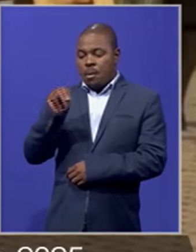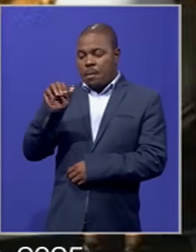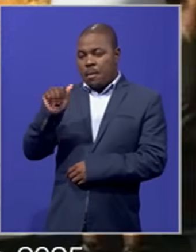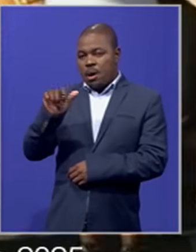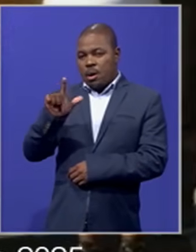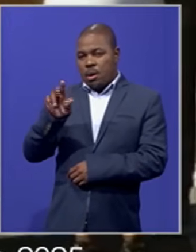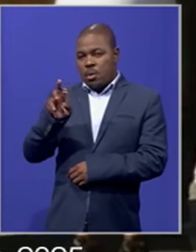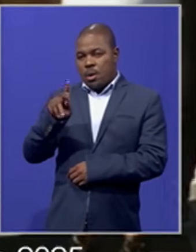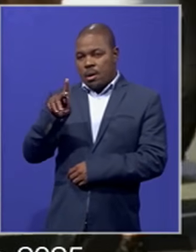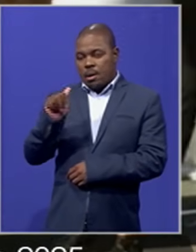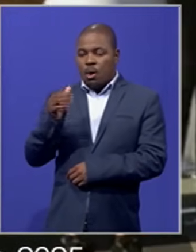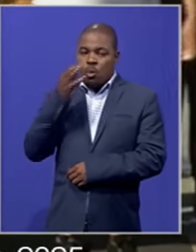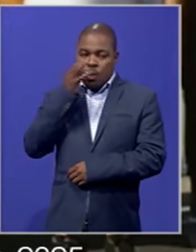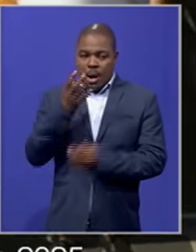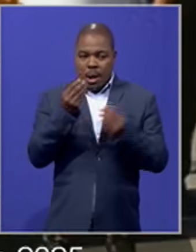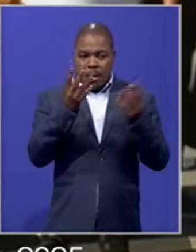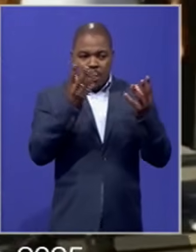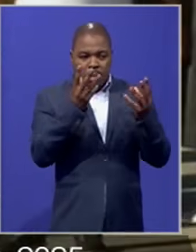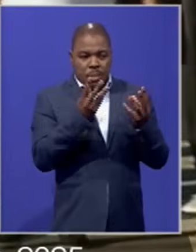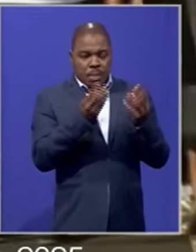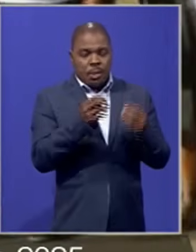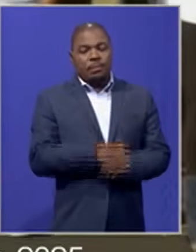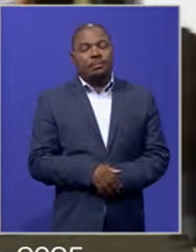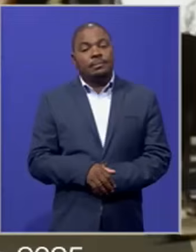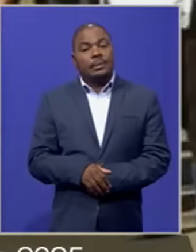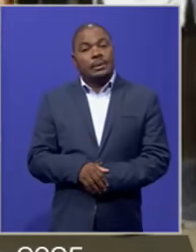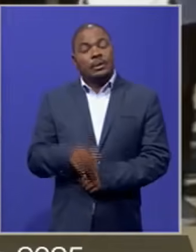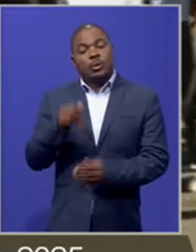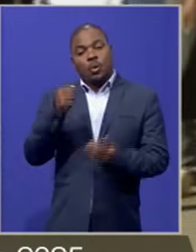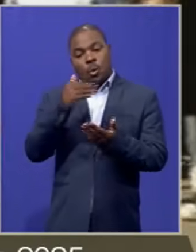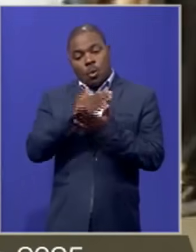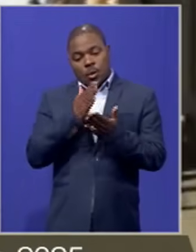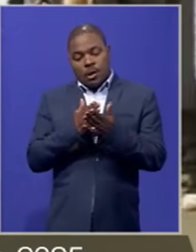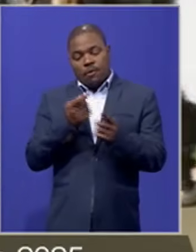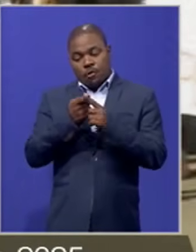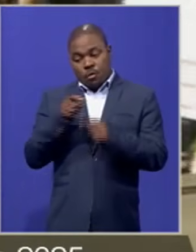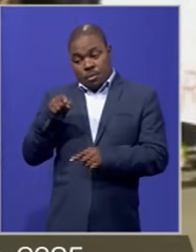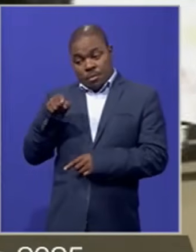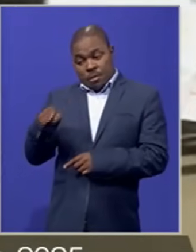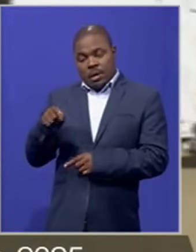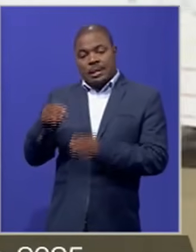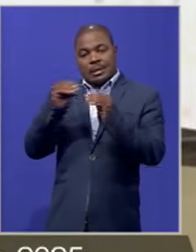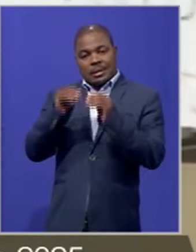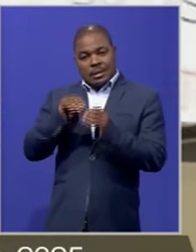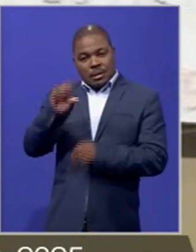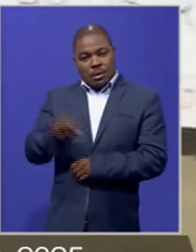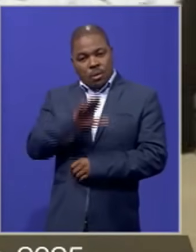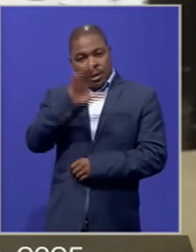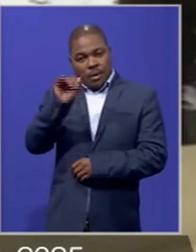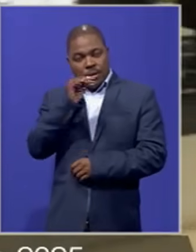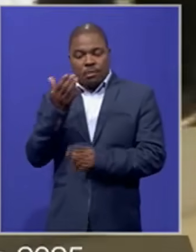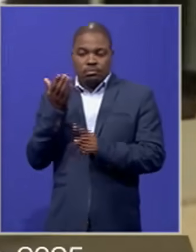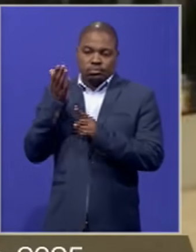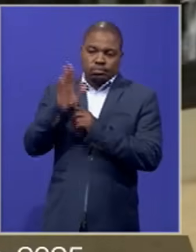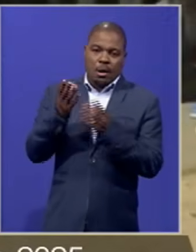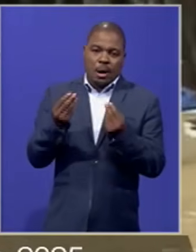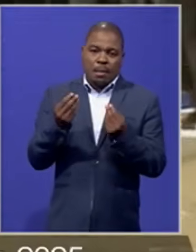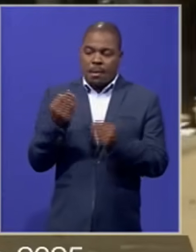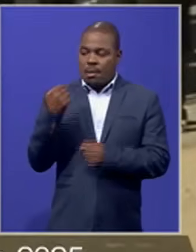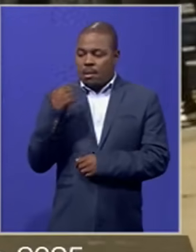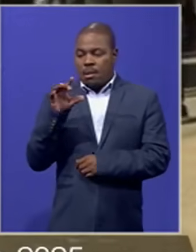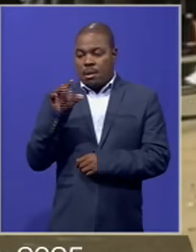di thoma go fokotšega. Se se bone go dipalopalo tša kotara tša Stats SA tša merero ya mešomo tšeo di phatlaladitšego ka